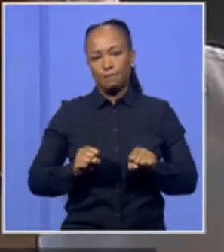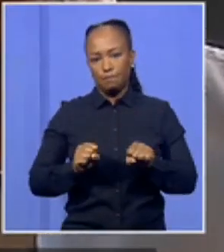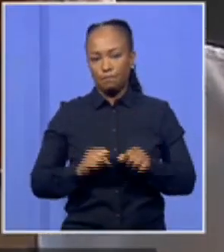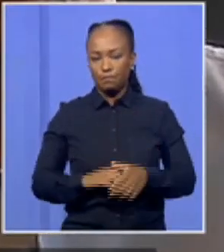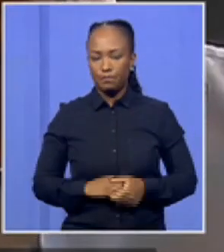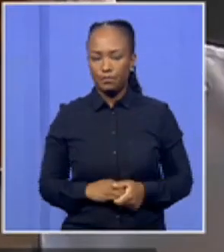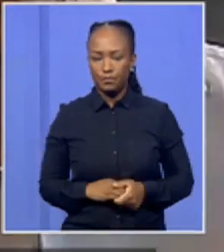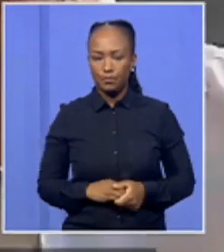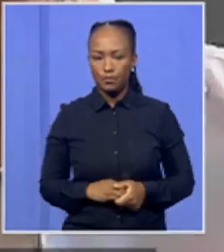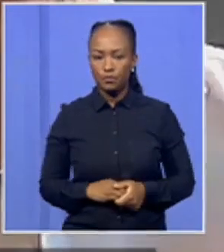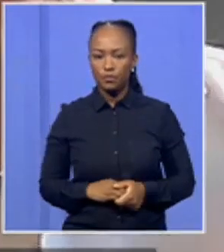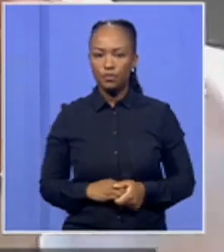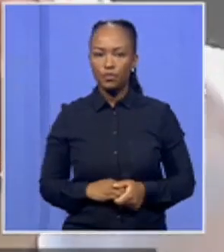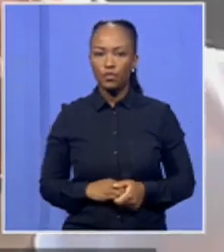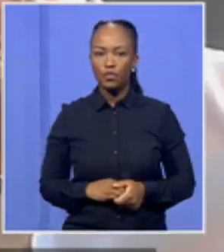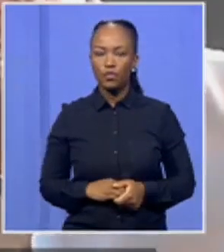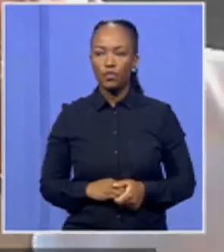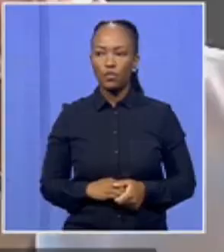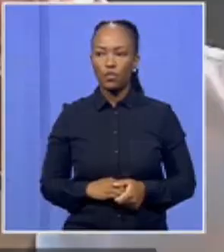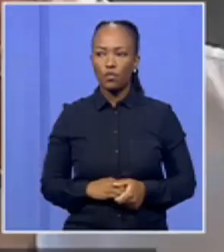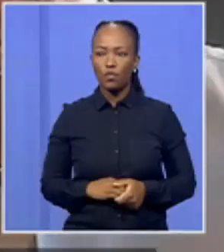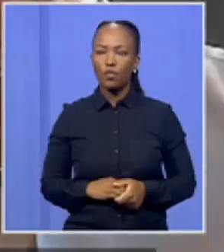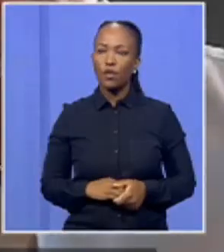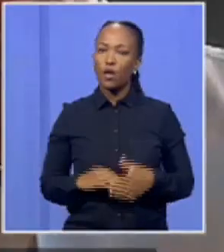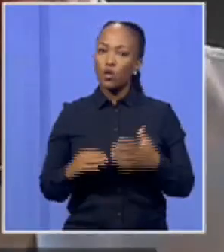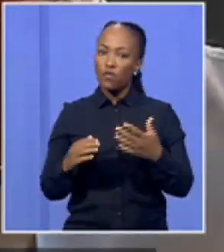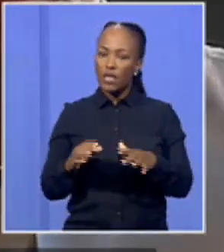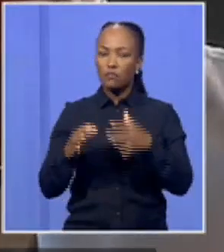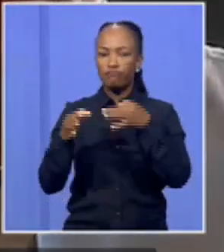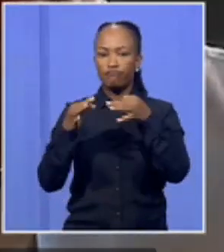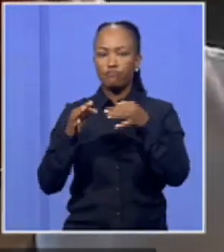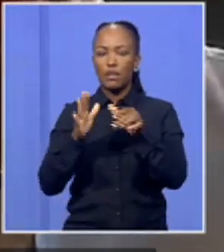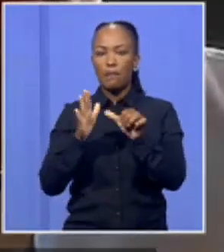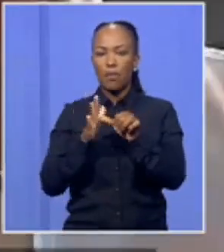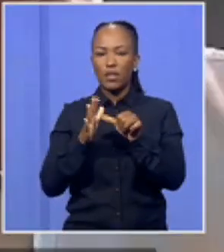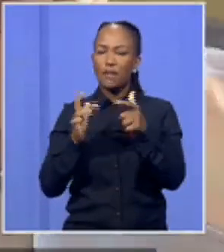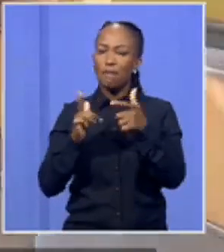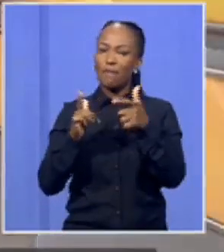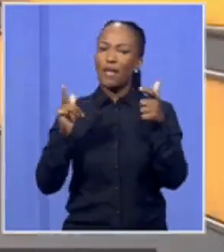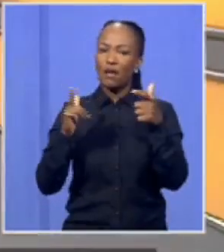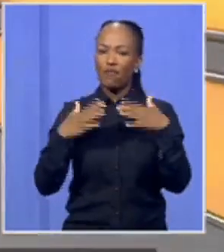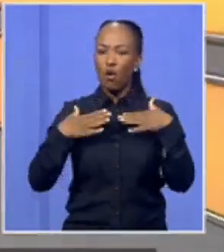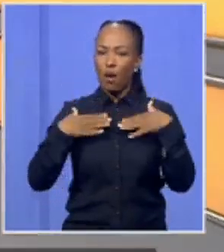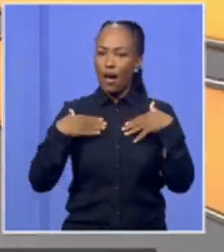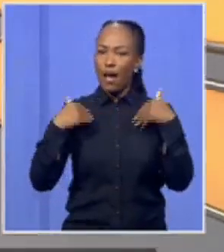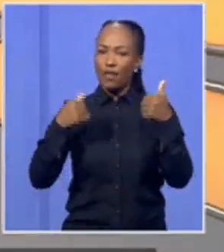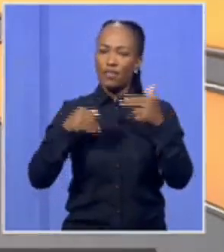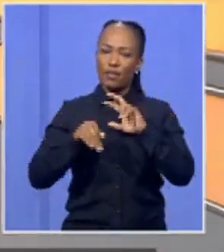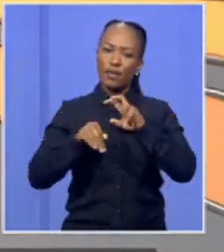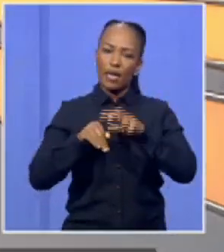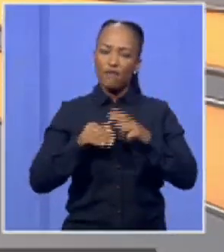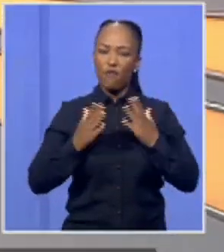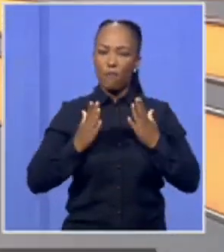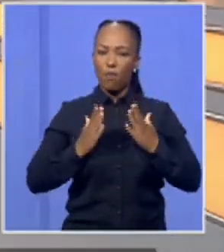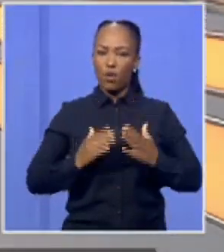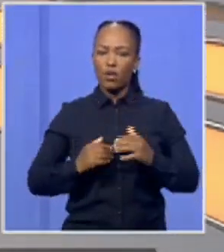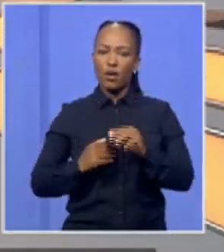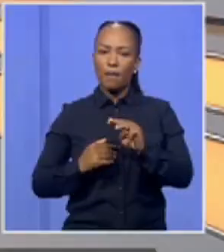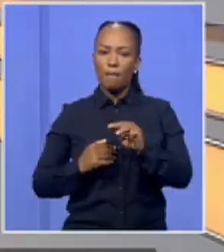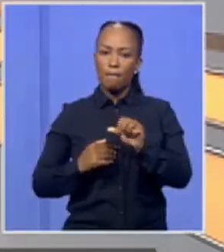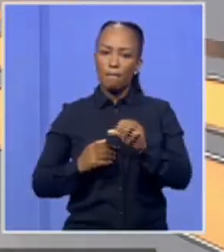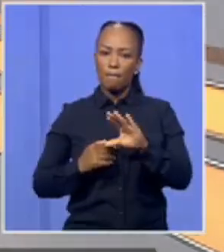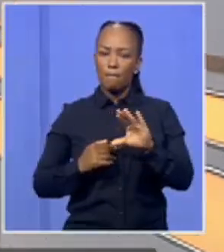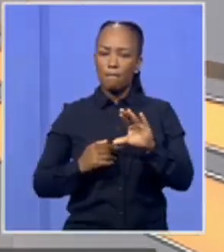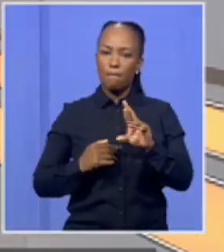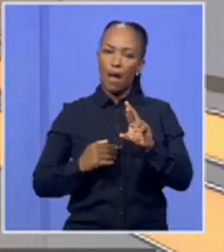already touched on micronutrients, and perhaps as I wrap up our discussion, we can go a little bit further in terms of which micronutrients would you say are essential